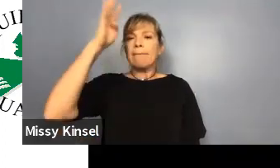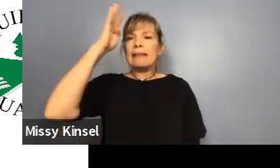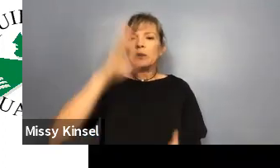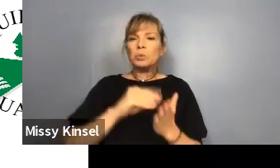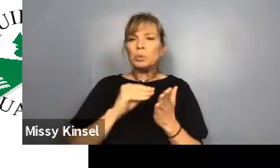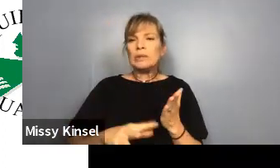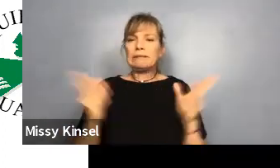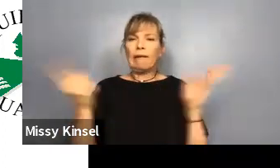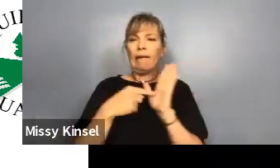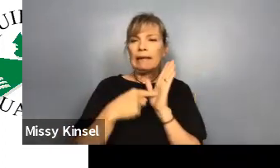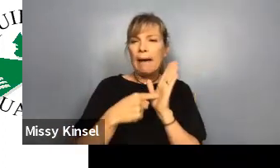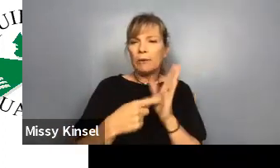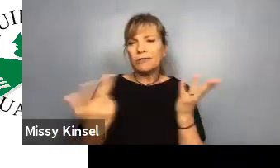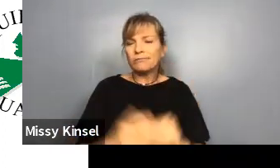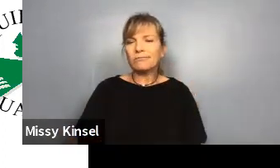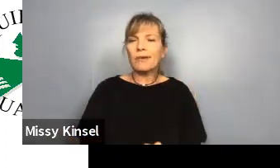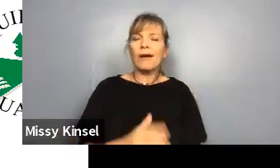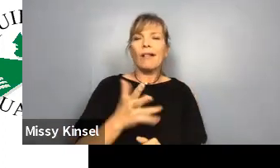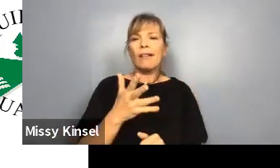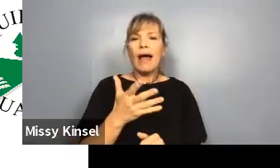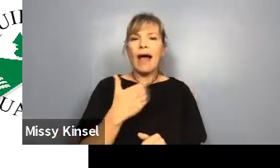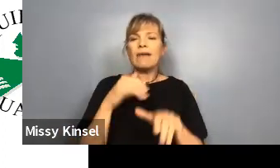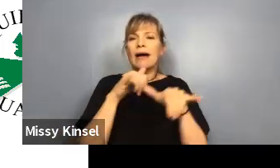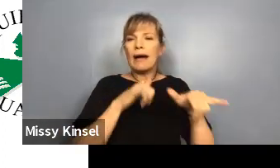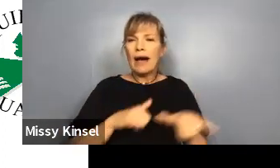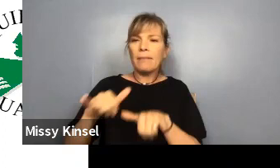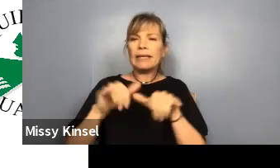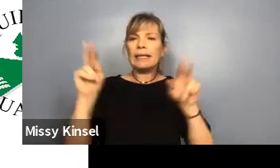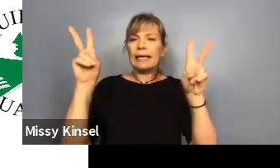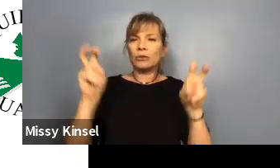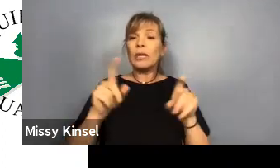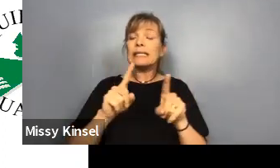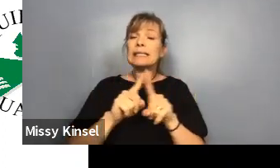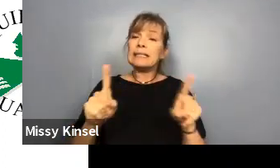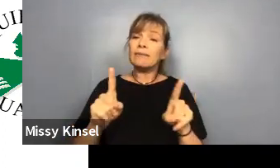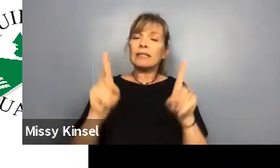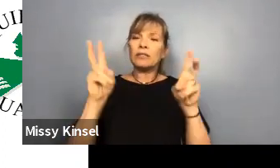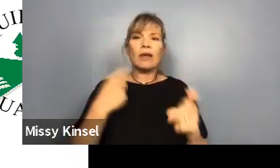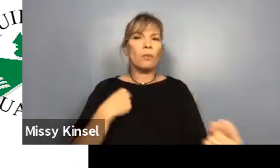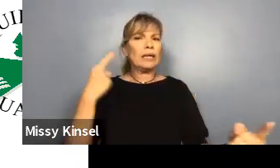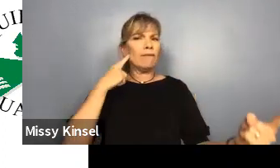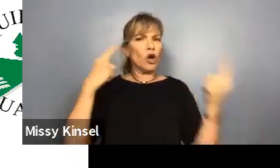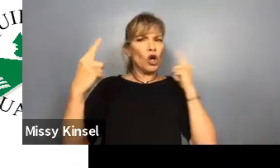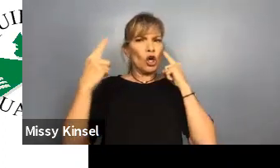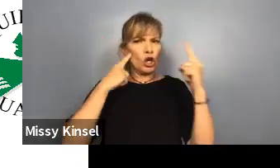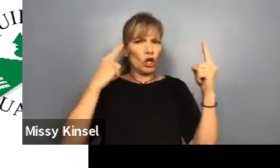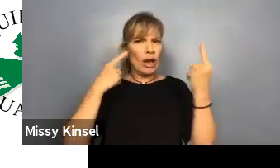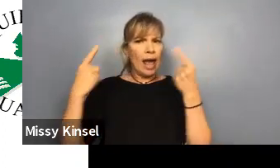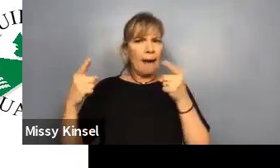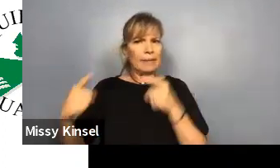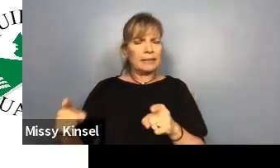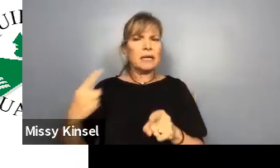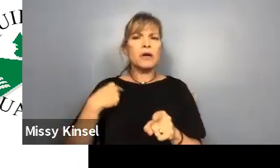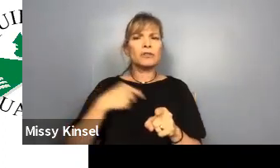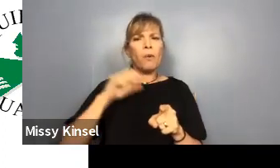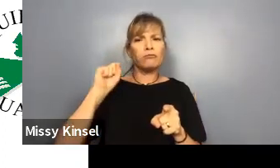students with some sort of common issues, different issues that we've heard about. And so we'll just go